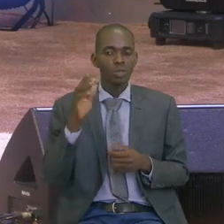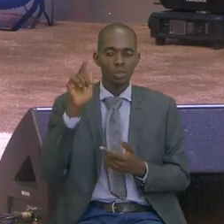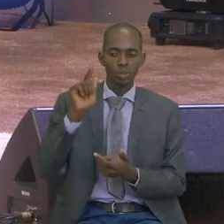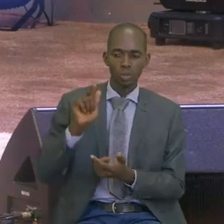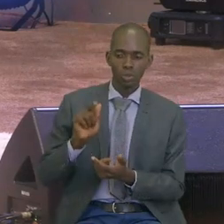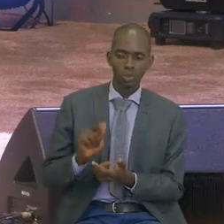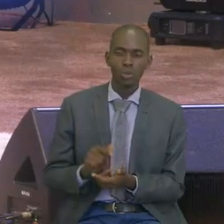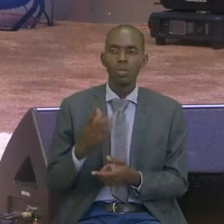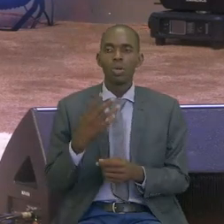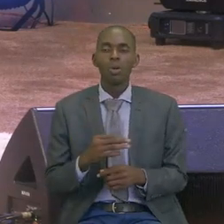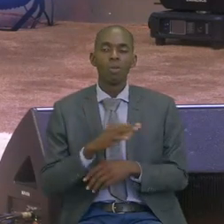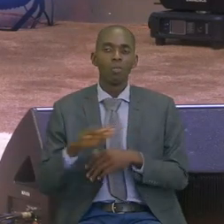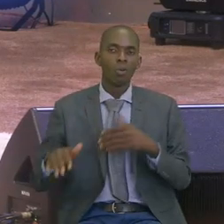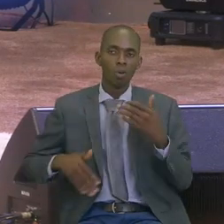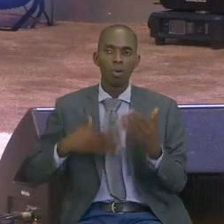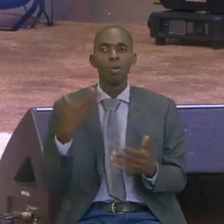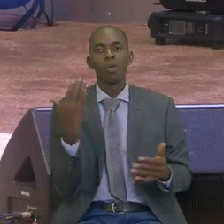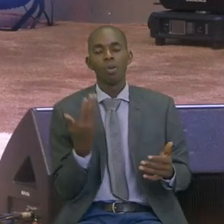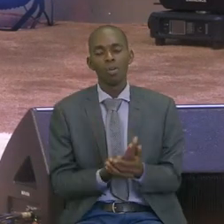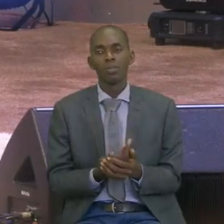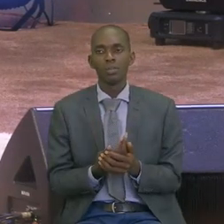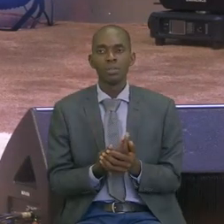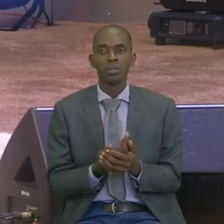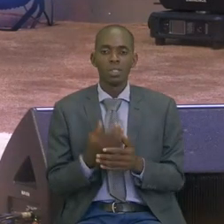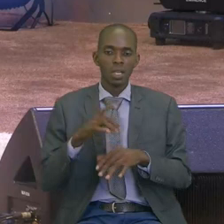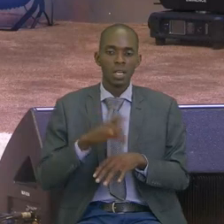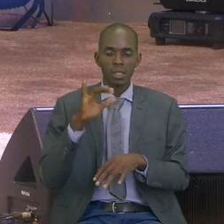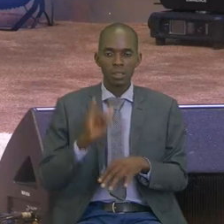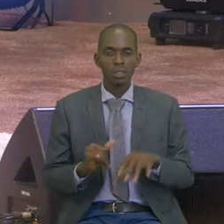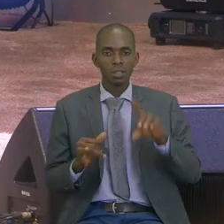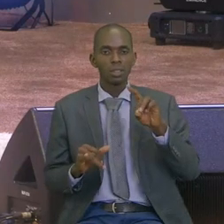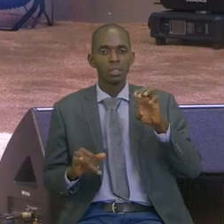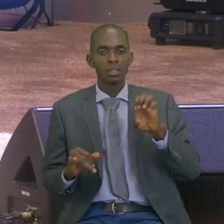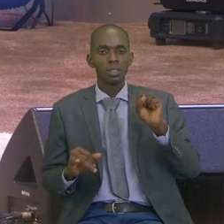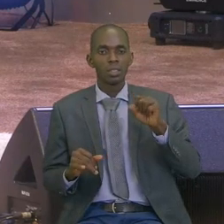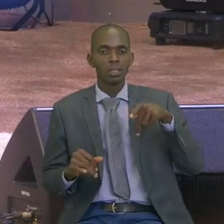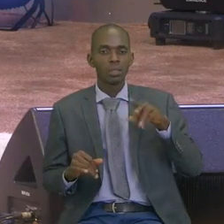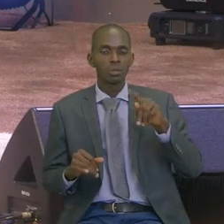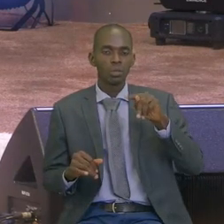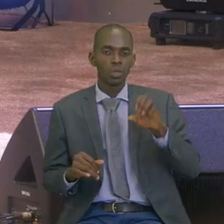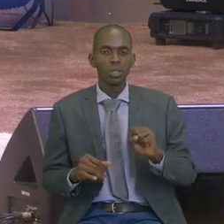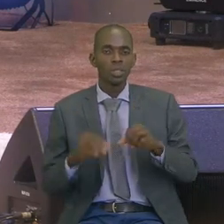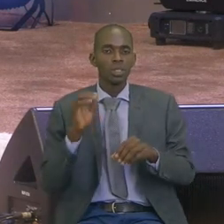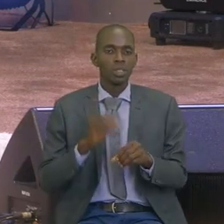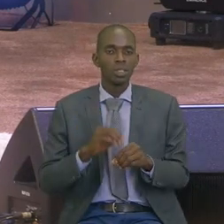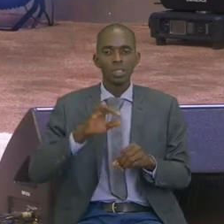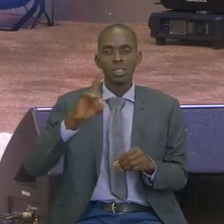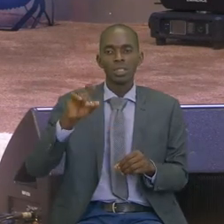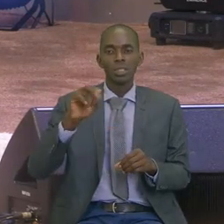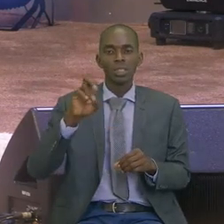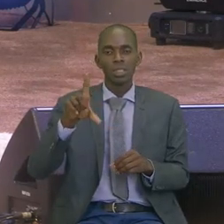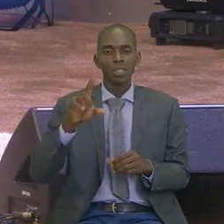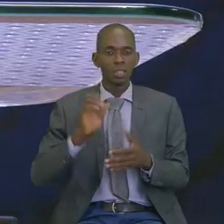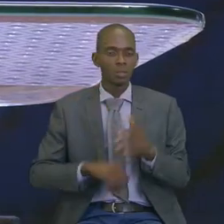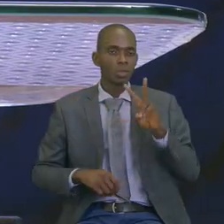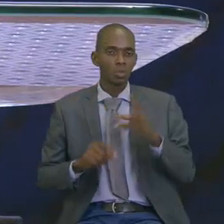all earthly despots. We're looking at Daniel chapter 2, verse 37. In Daniel chapter 2, verse